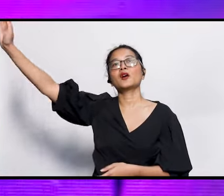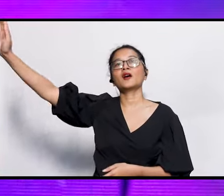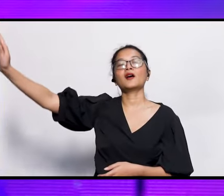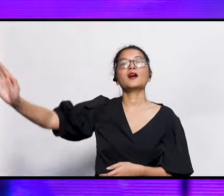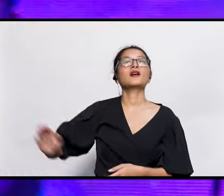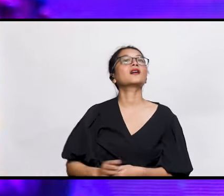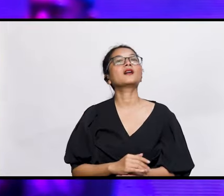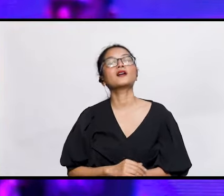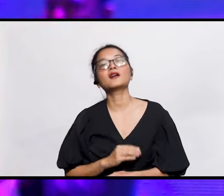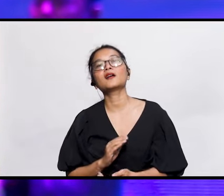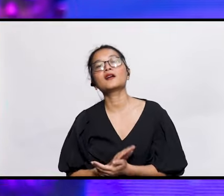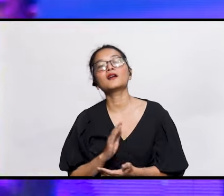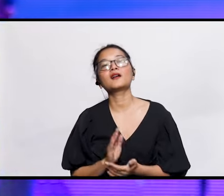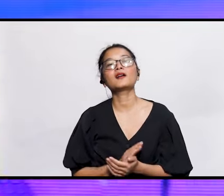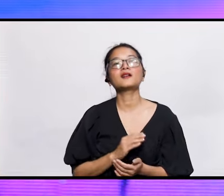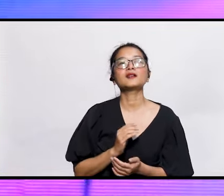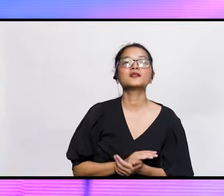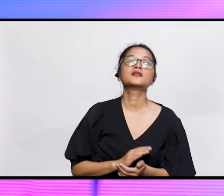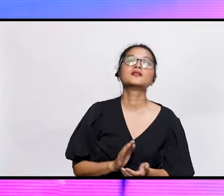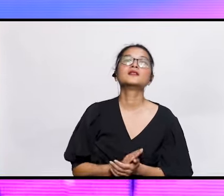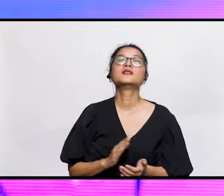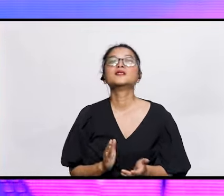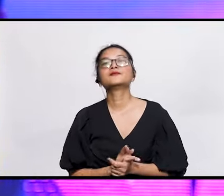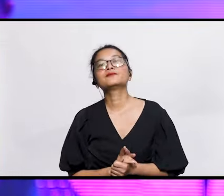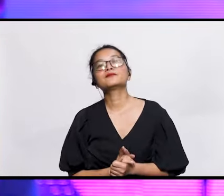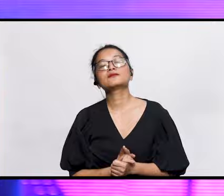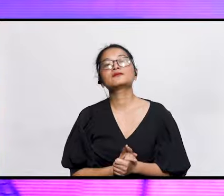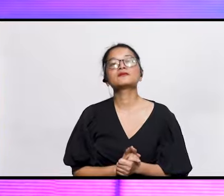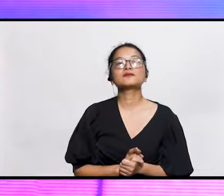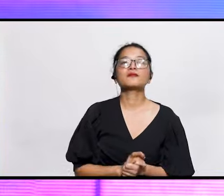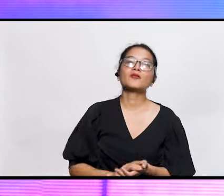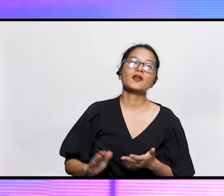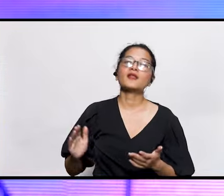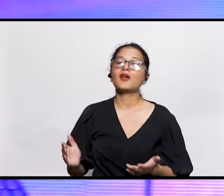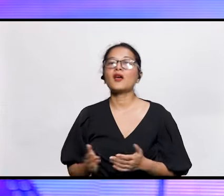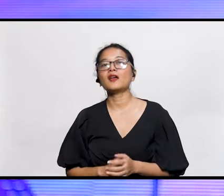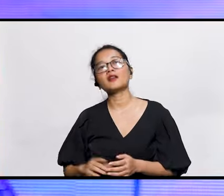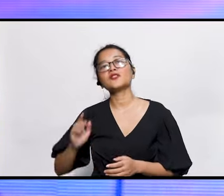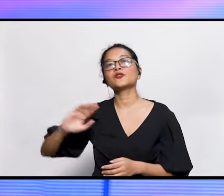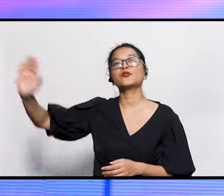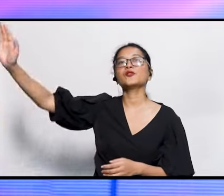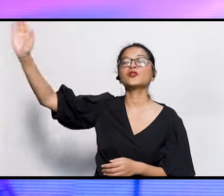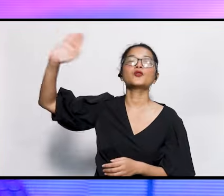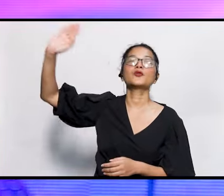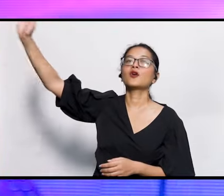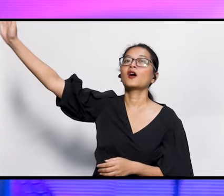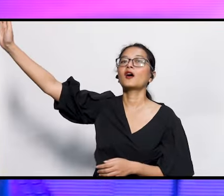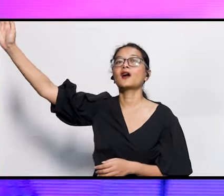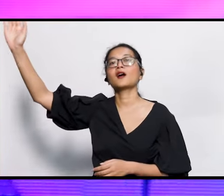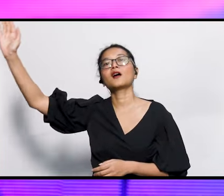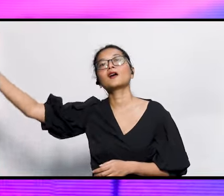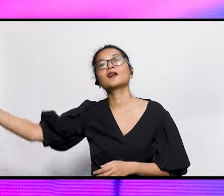you are That is who you are That is who